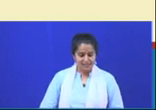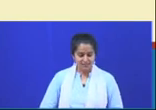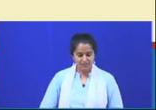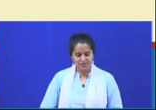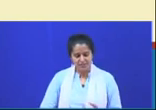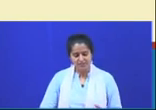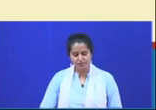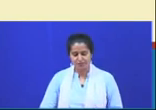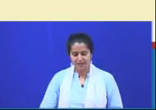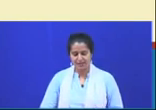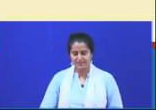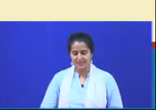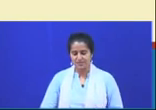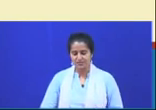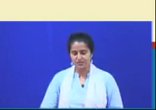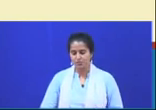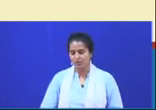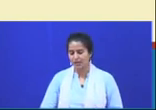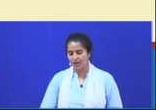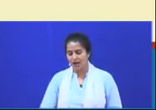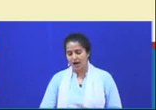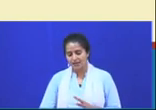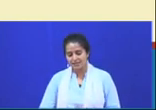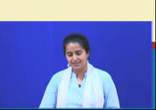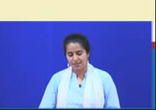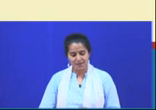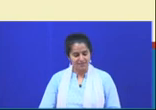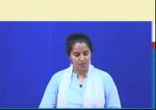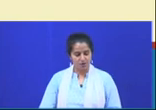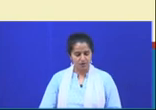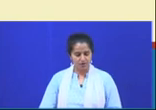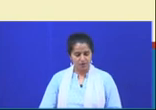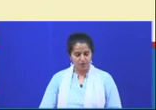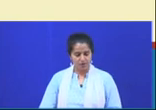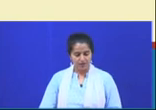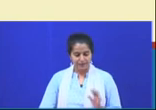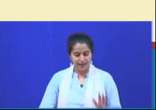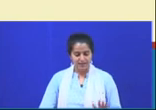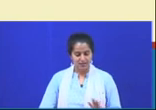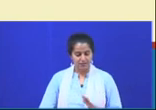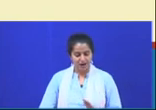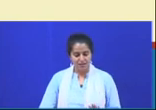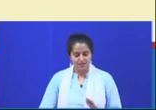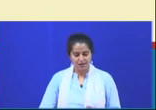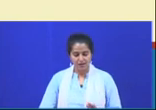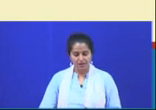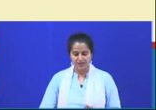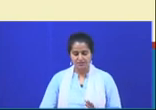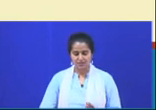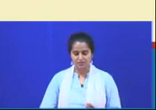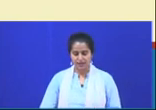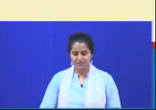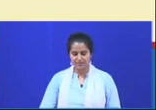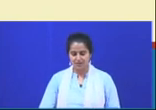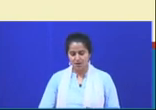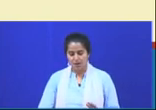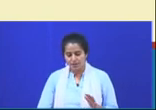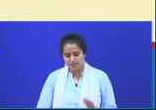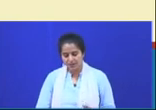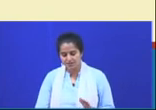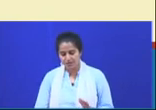says that the reason for studying Sanskrit today are the same as they were, that the vast array of Sanskrit